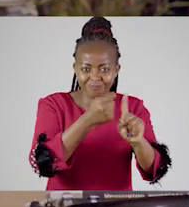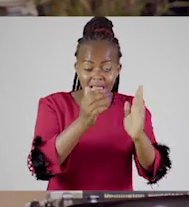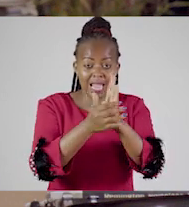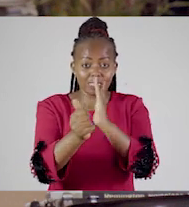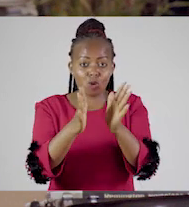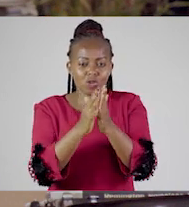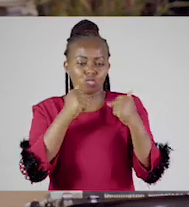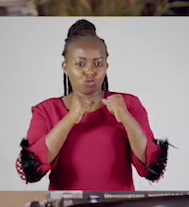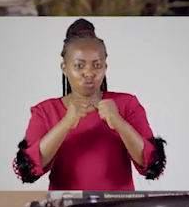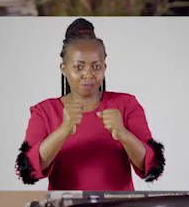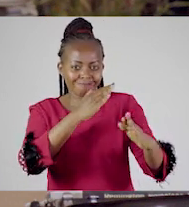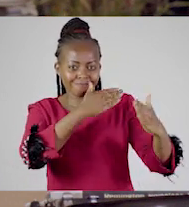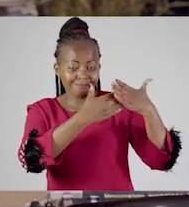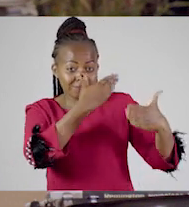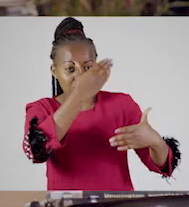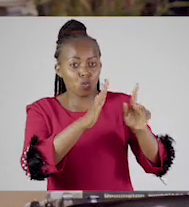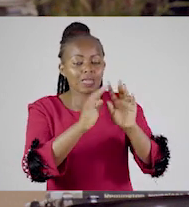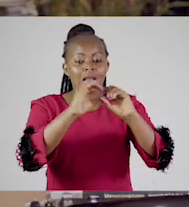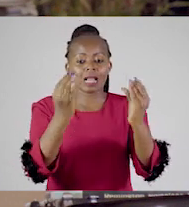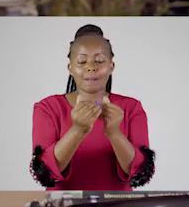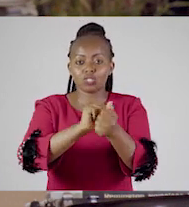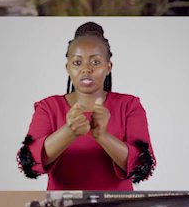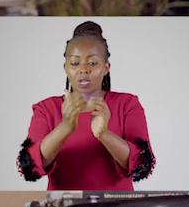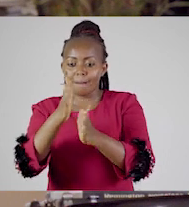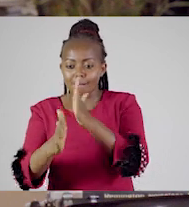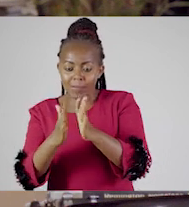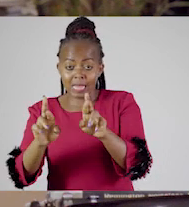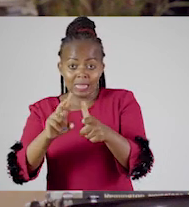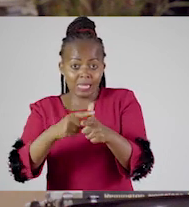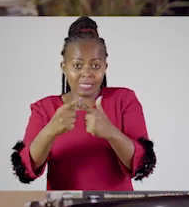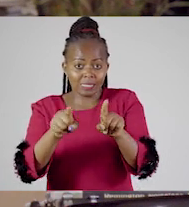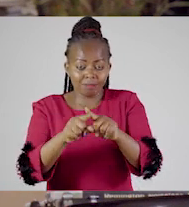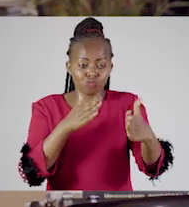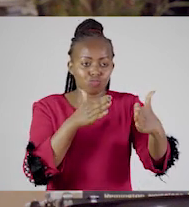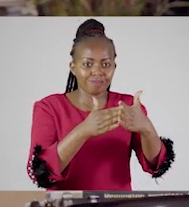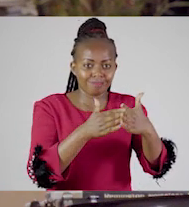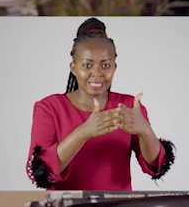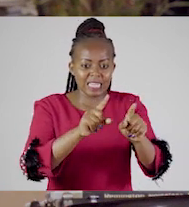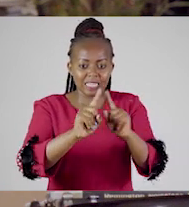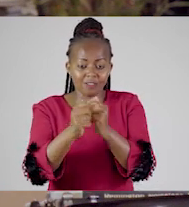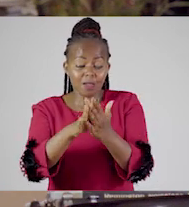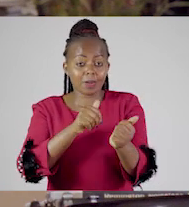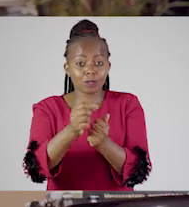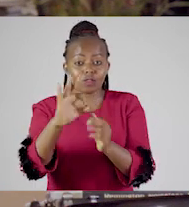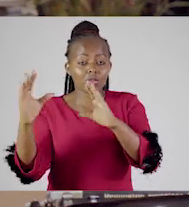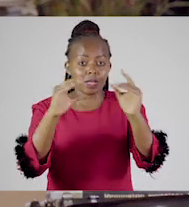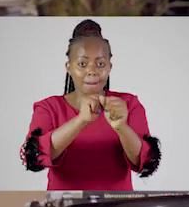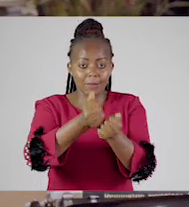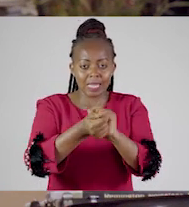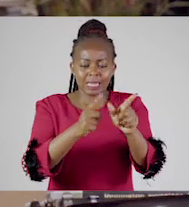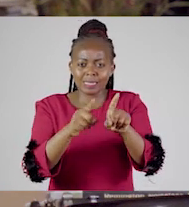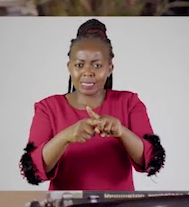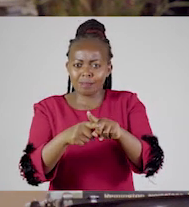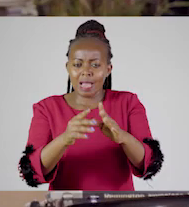expert with a strong background in climate change preparedness, response, risk mitigation, and green building. I am the